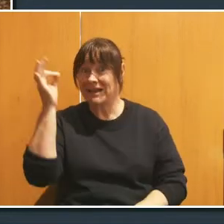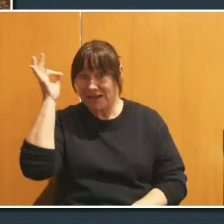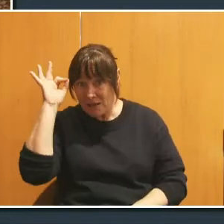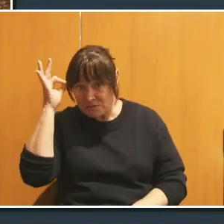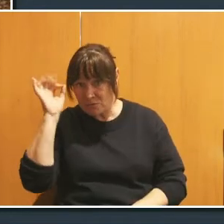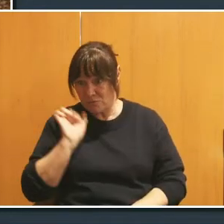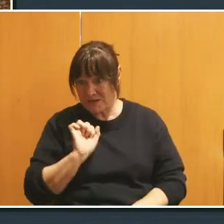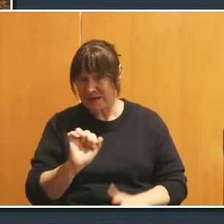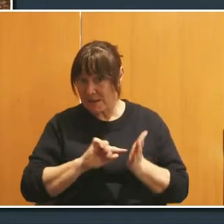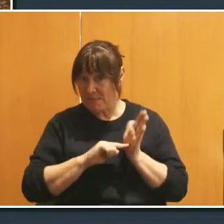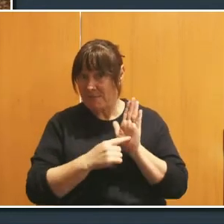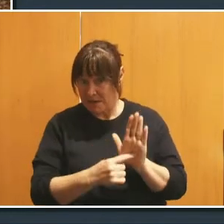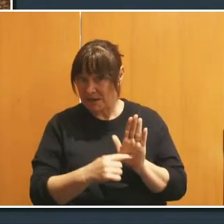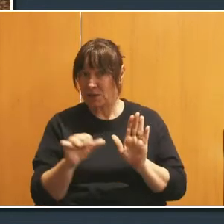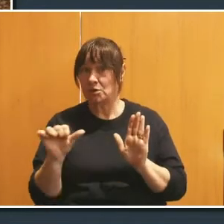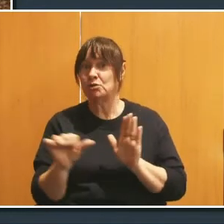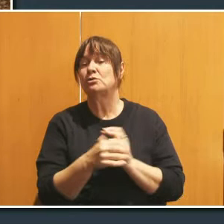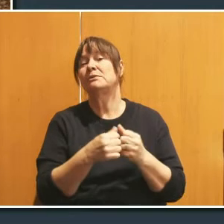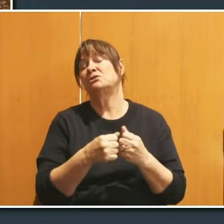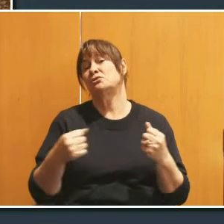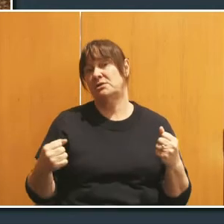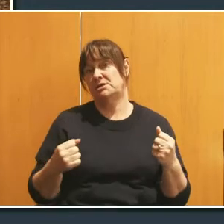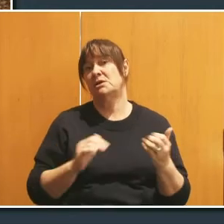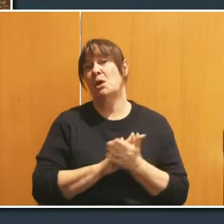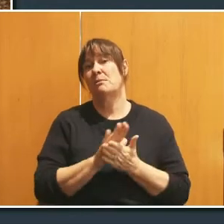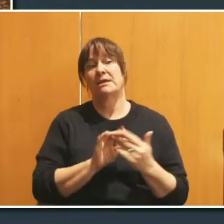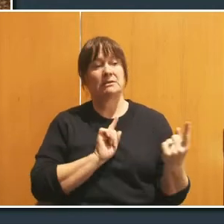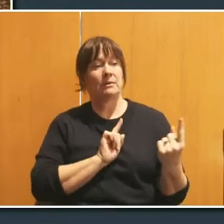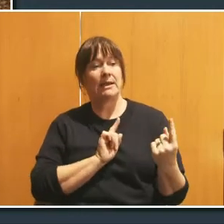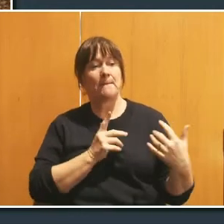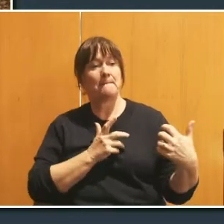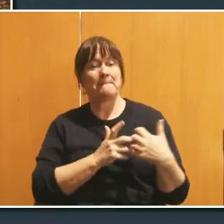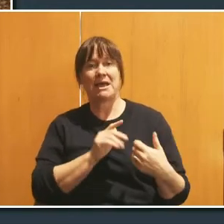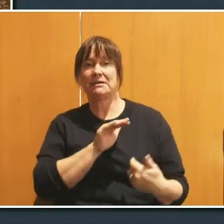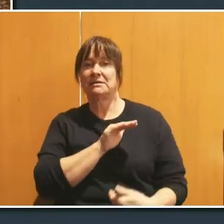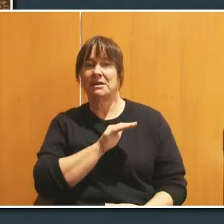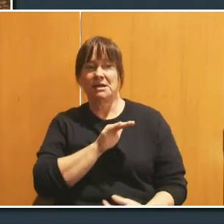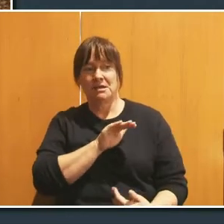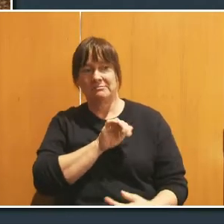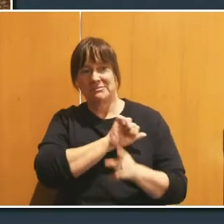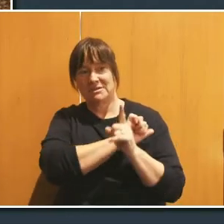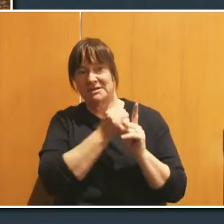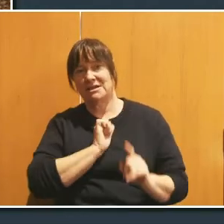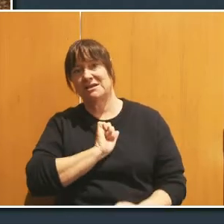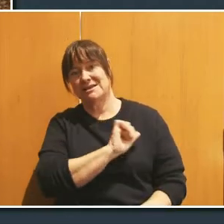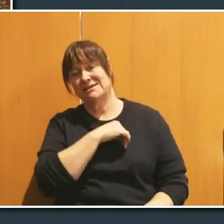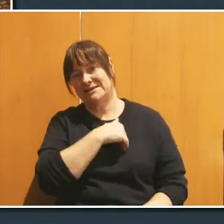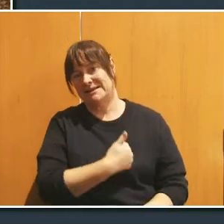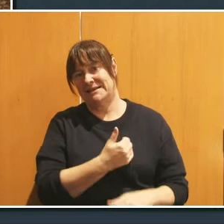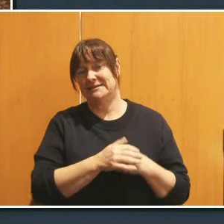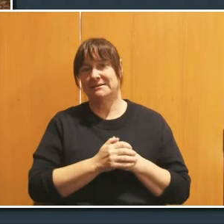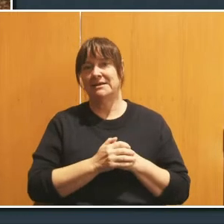should be expanded so that we are meeting societal needs as a whole. And the discussions